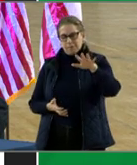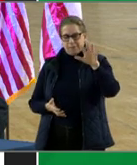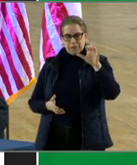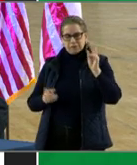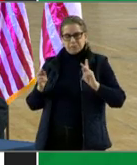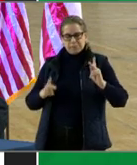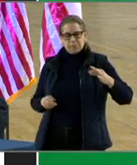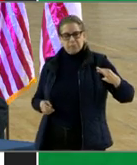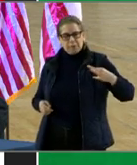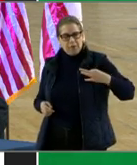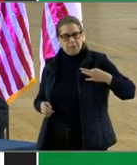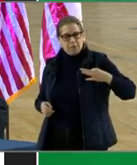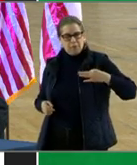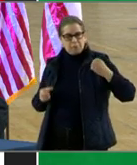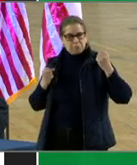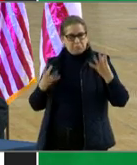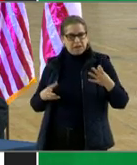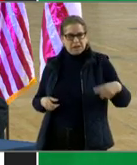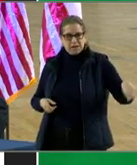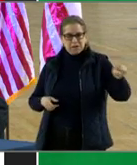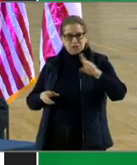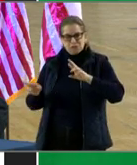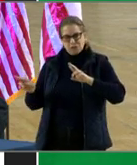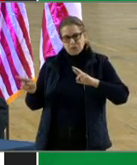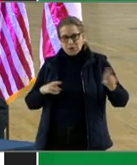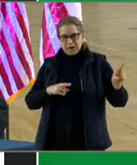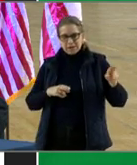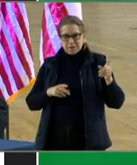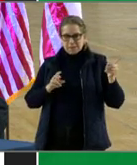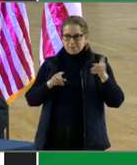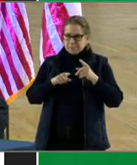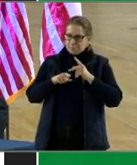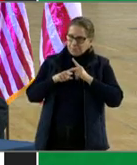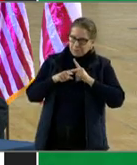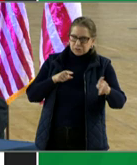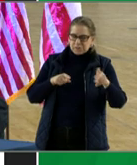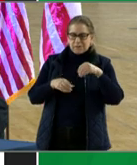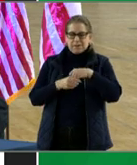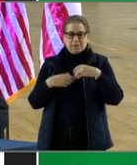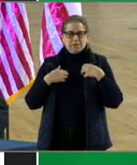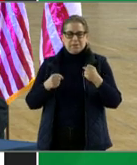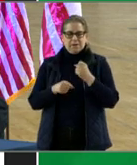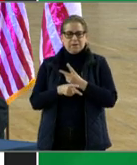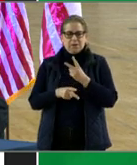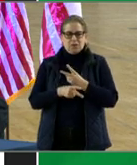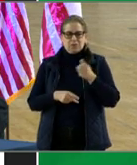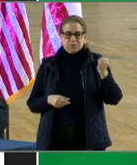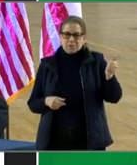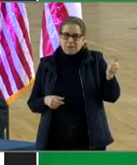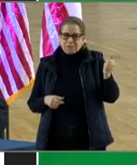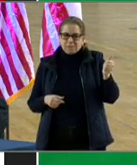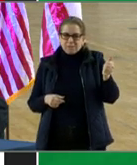vast number of those individuals are healthcare professionals. We've also I've issued an administrative order on March